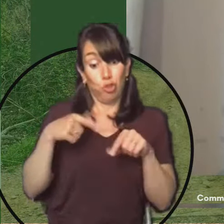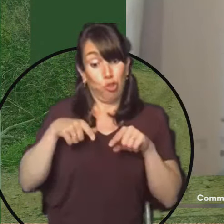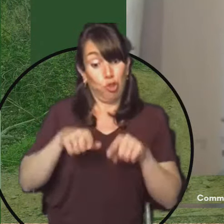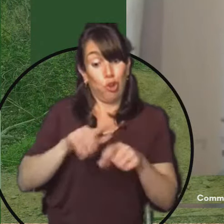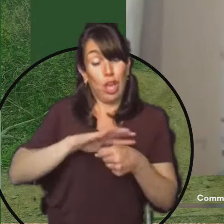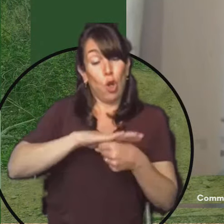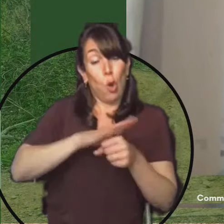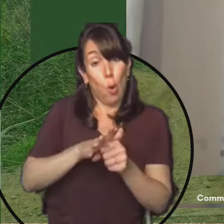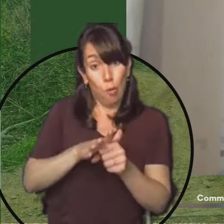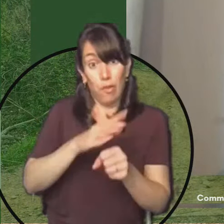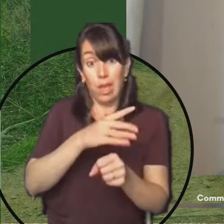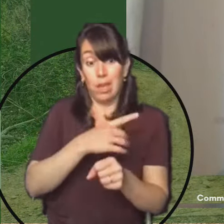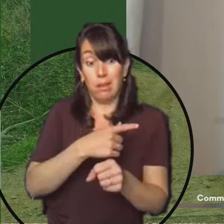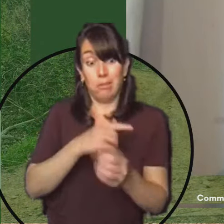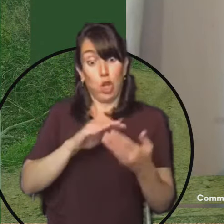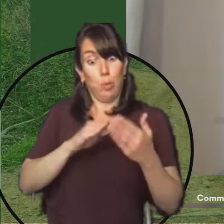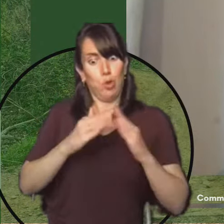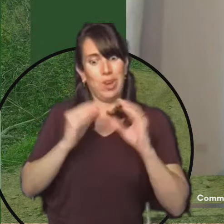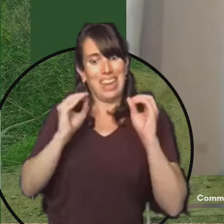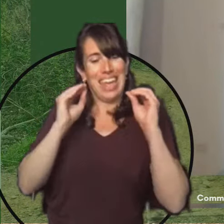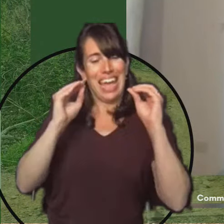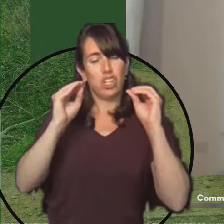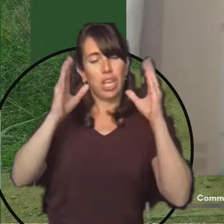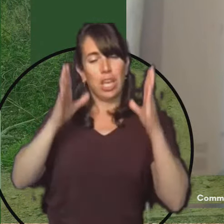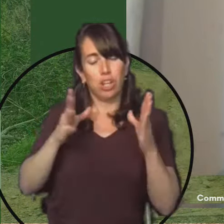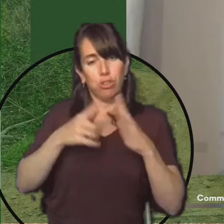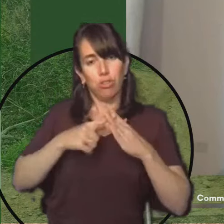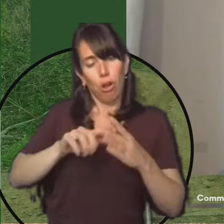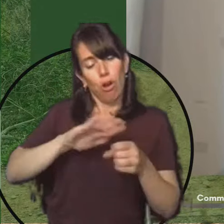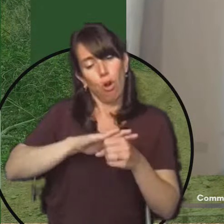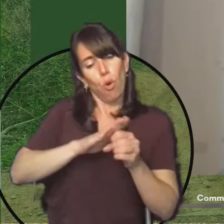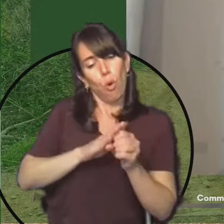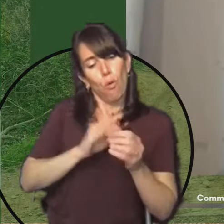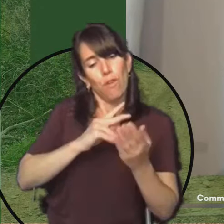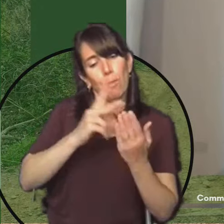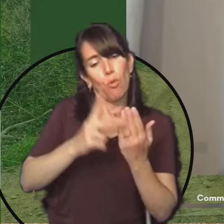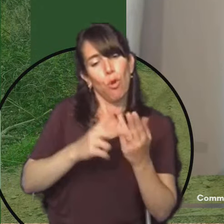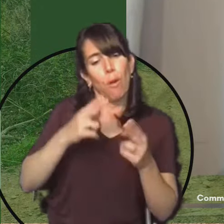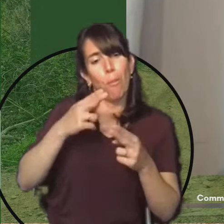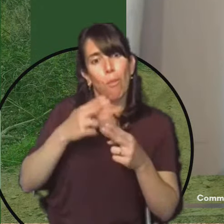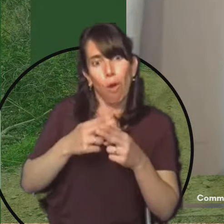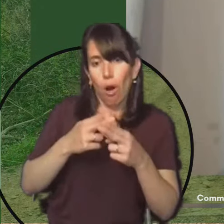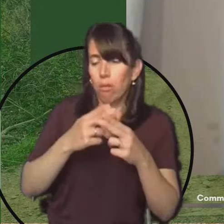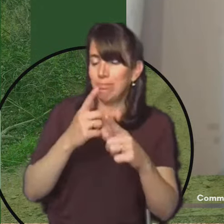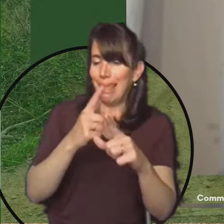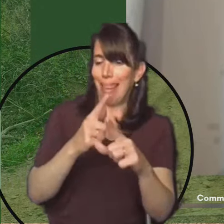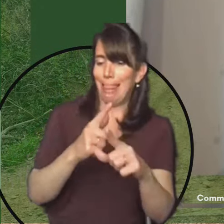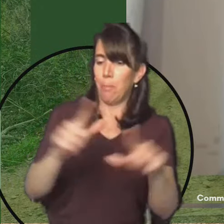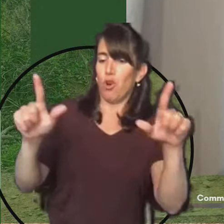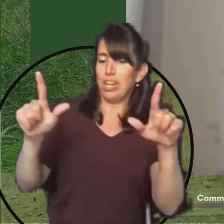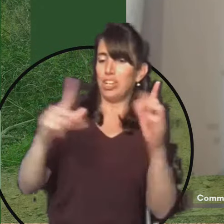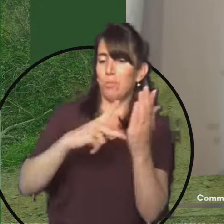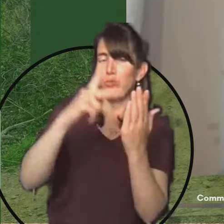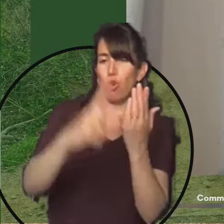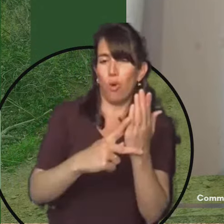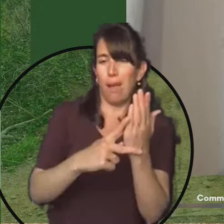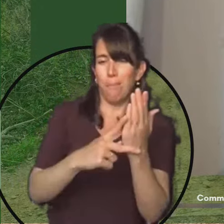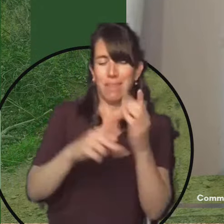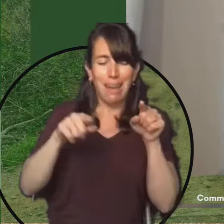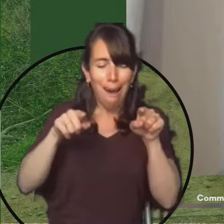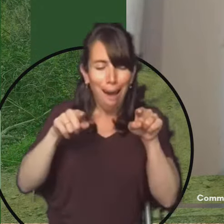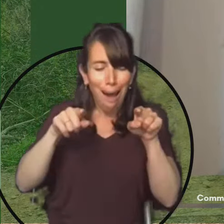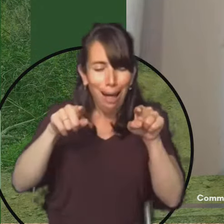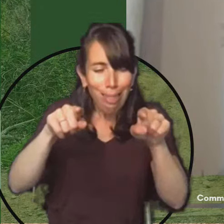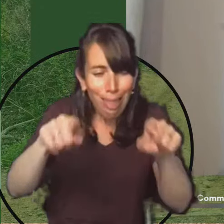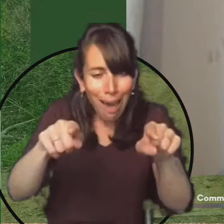aid program, which we now call a liberation program, which is more, let's say, inclined with a Black liberation struggle